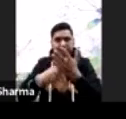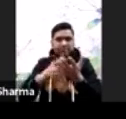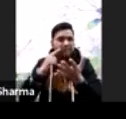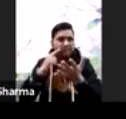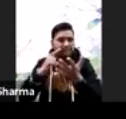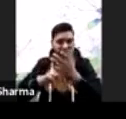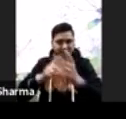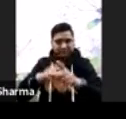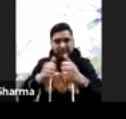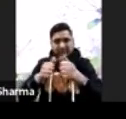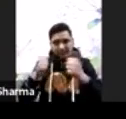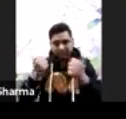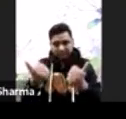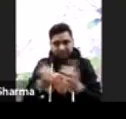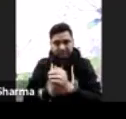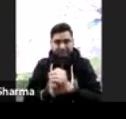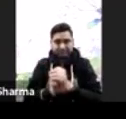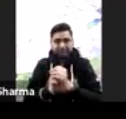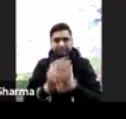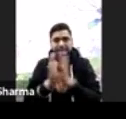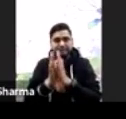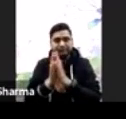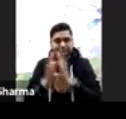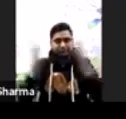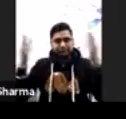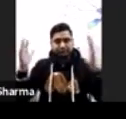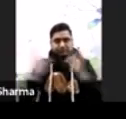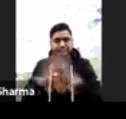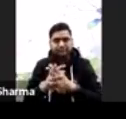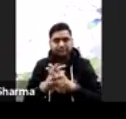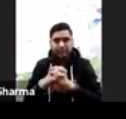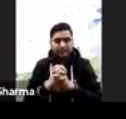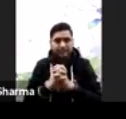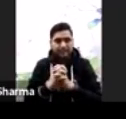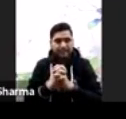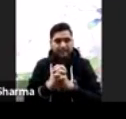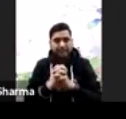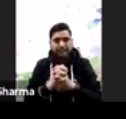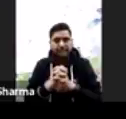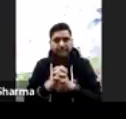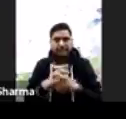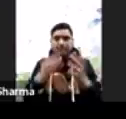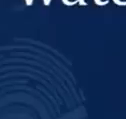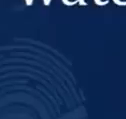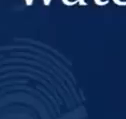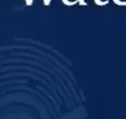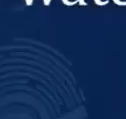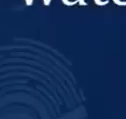Thank you. Thank you. Thank you, everyone.